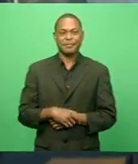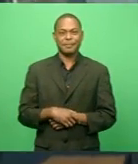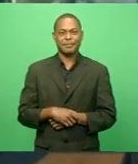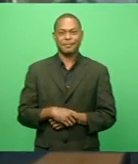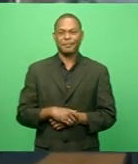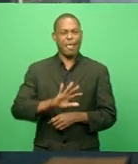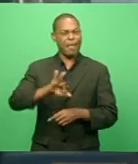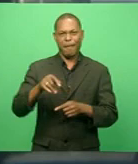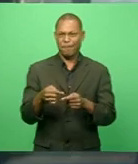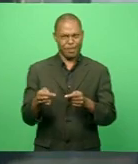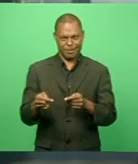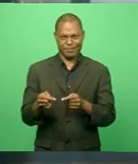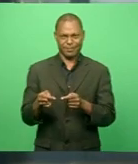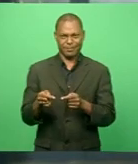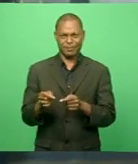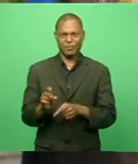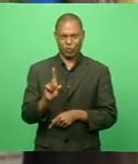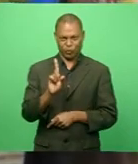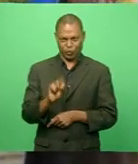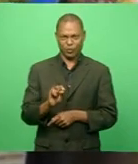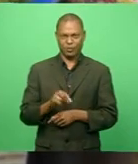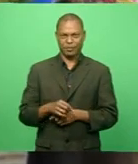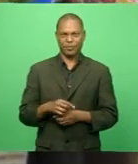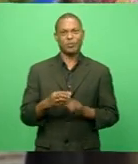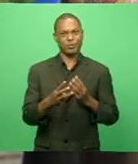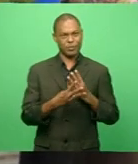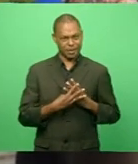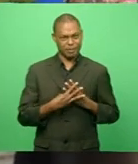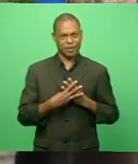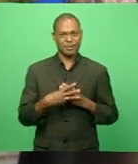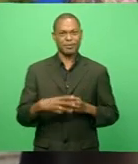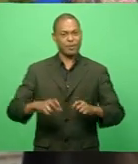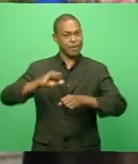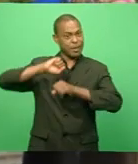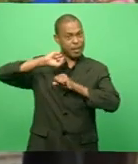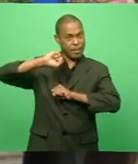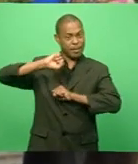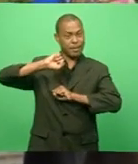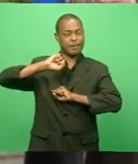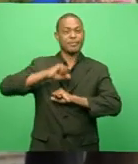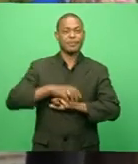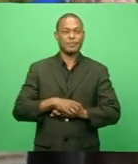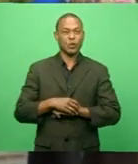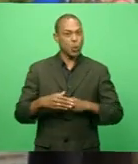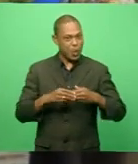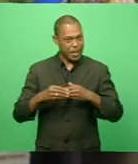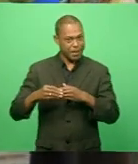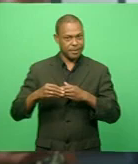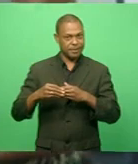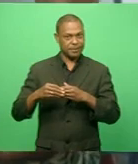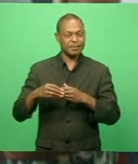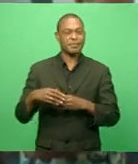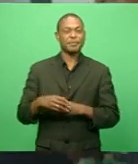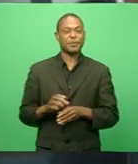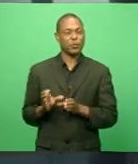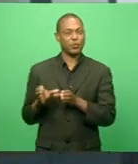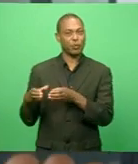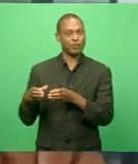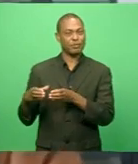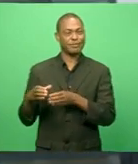everything around in Fiji for the campaign, right? I am leading this party to victory. Okay,